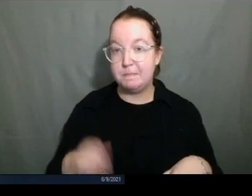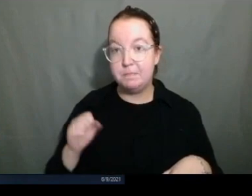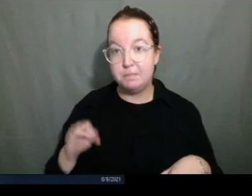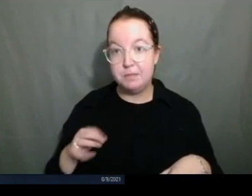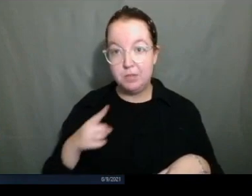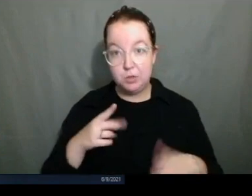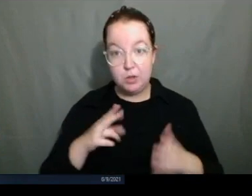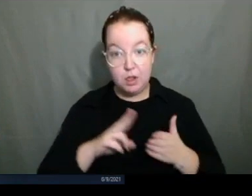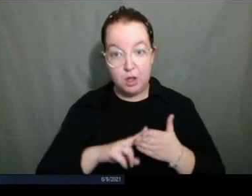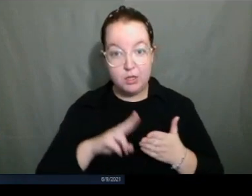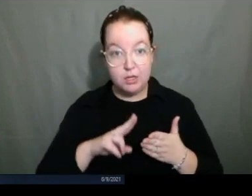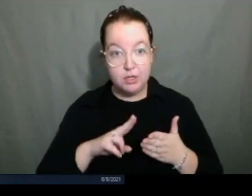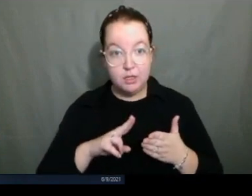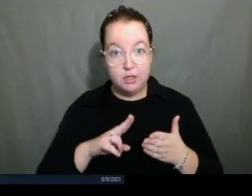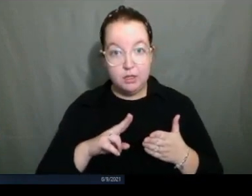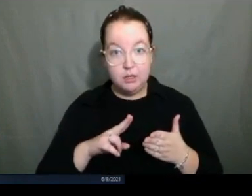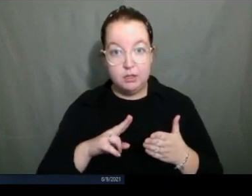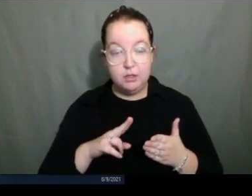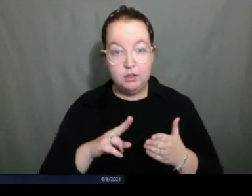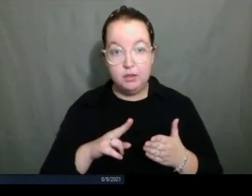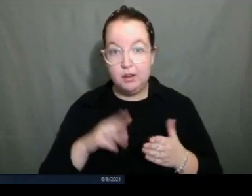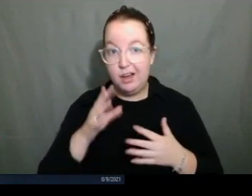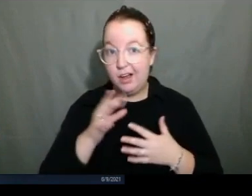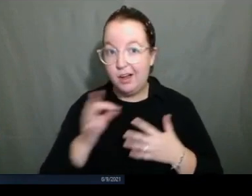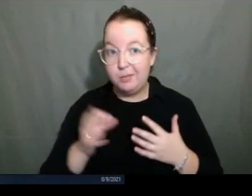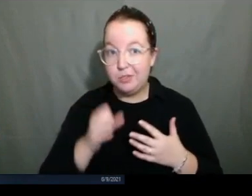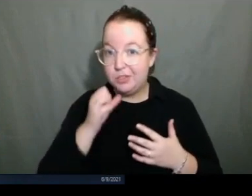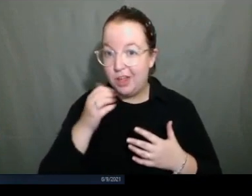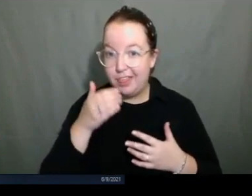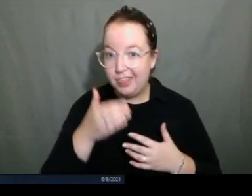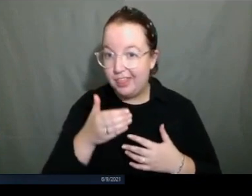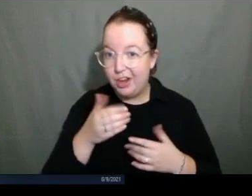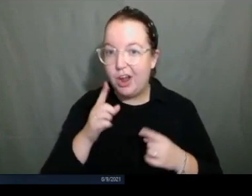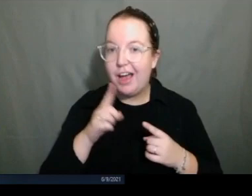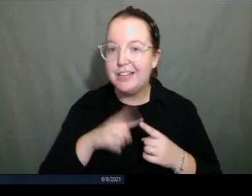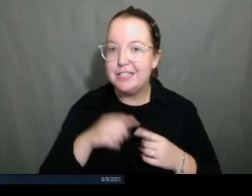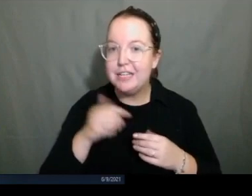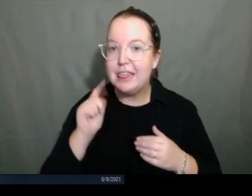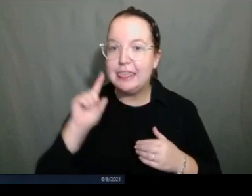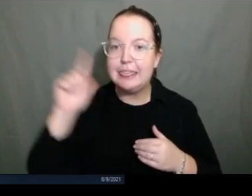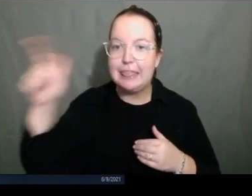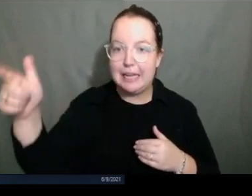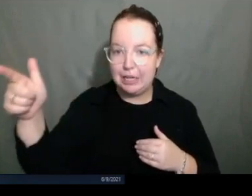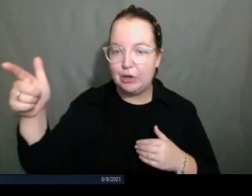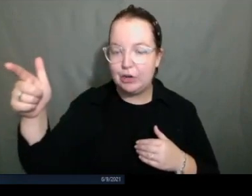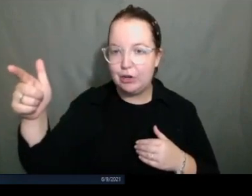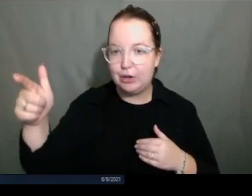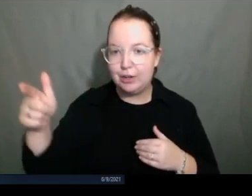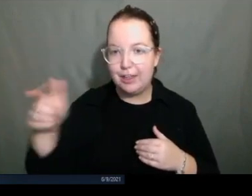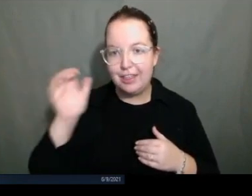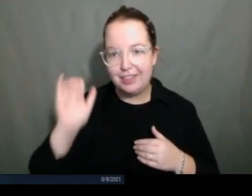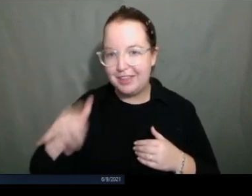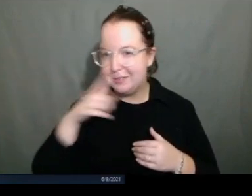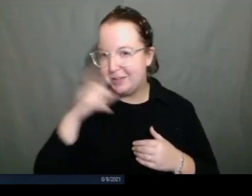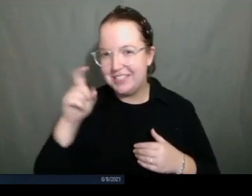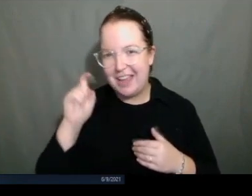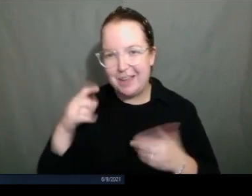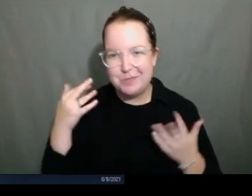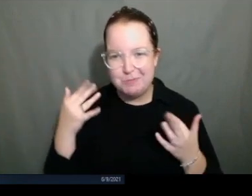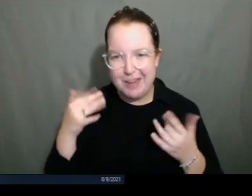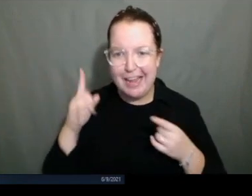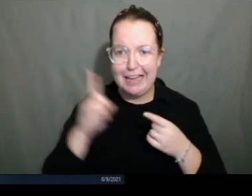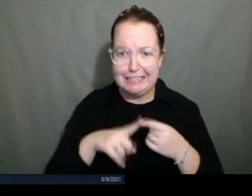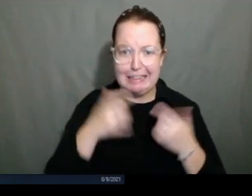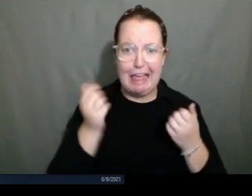in right now, you will not see this option because it will not be live until later this month. And that's just because we have to wait until the